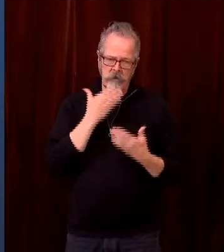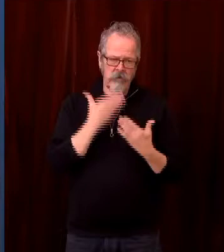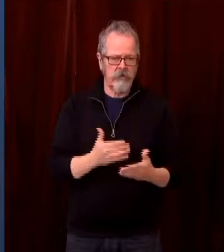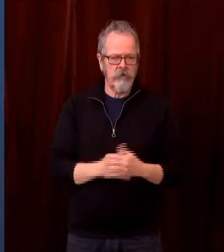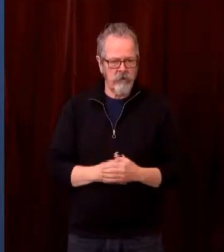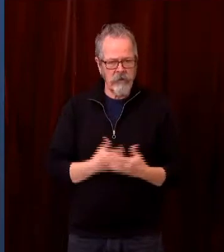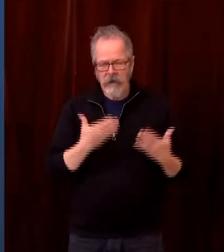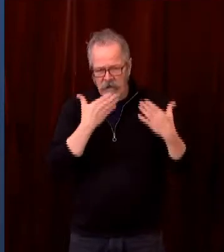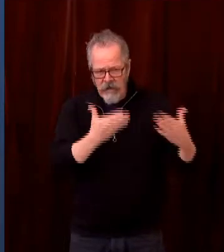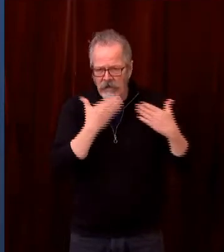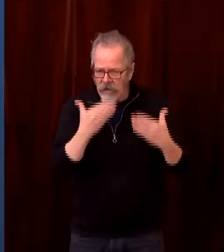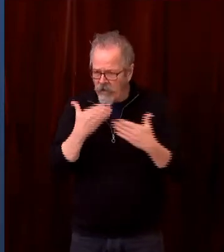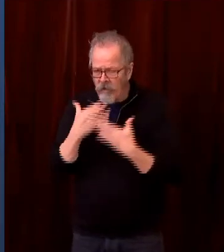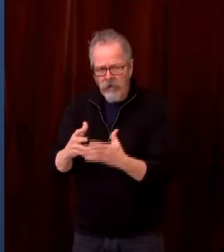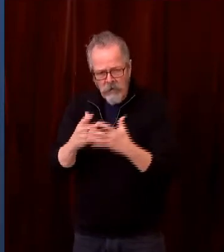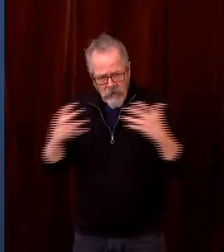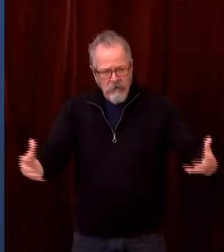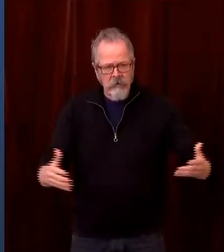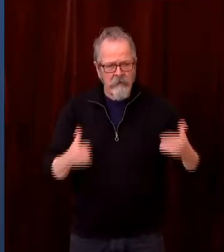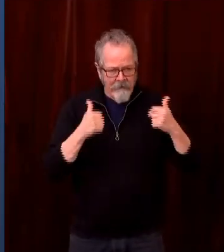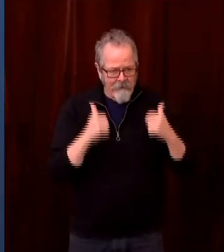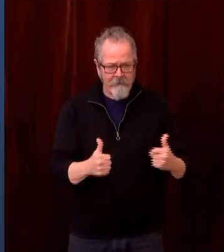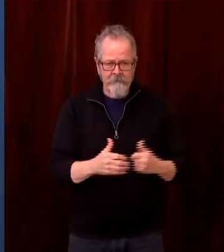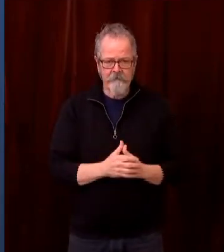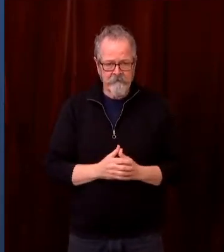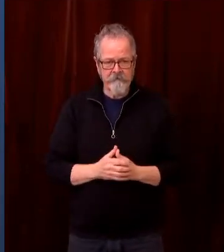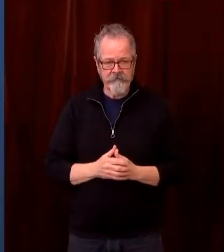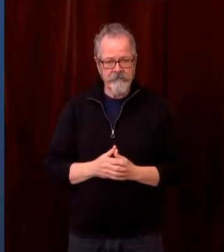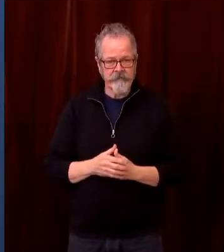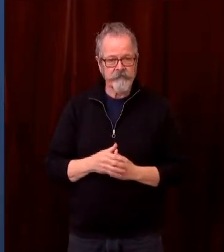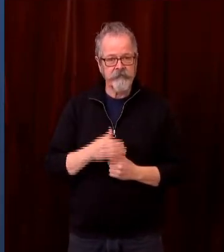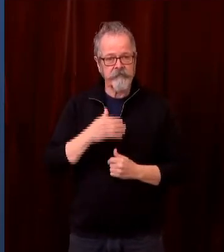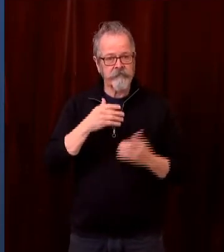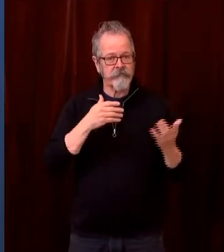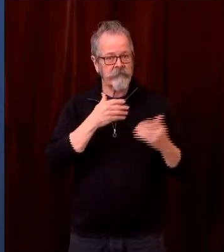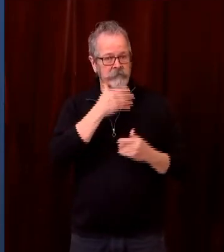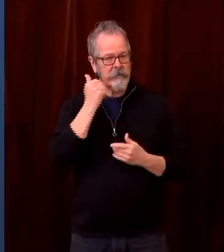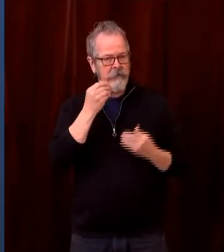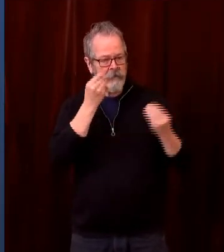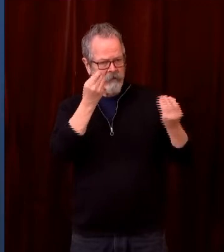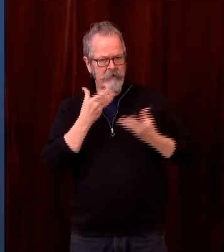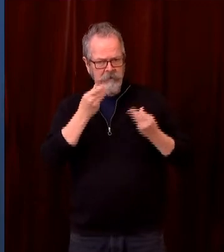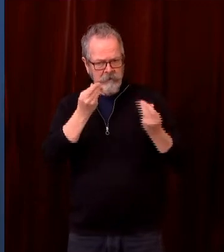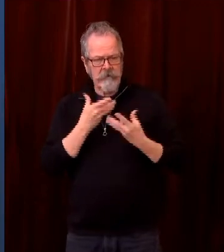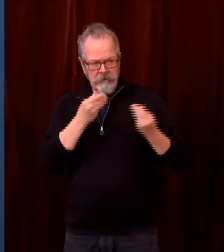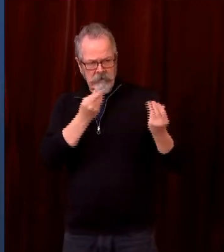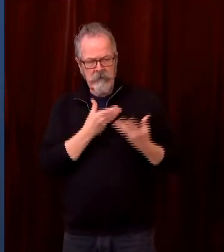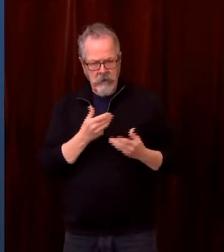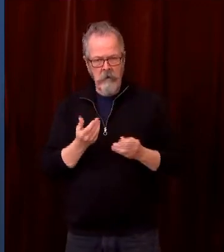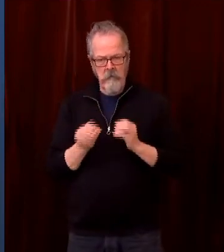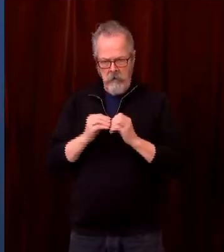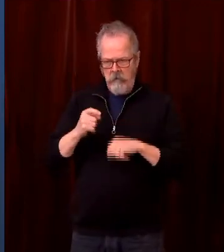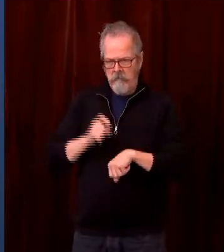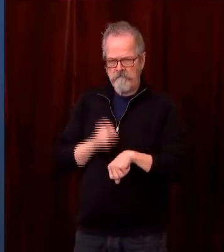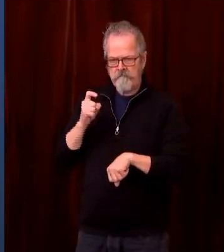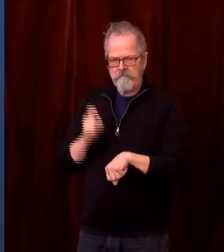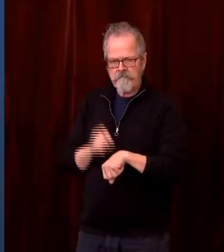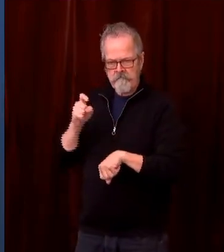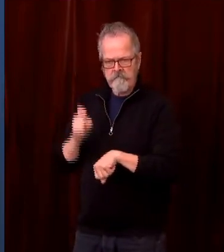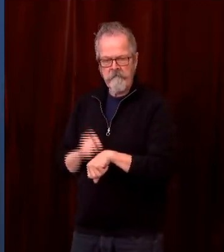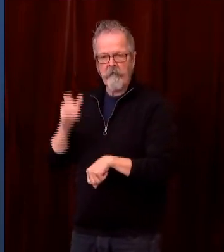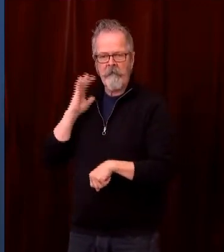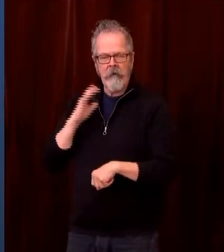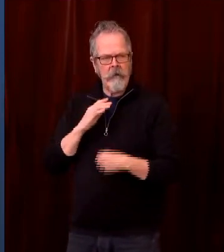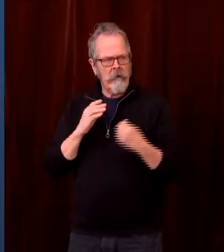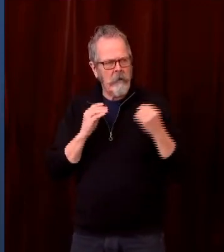reporting. We've had new provider requirements that require providers to accelerate their administration within